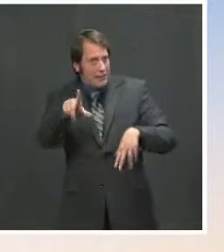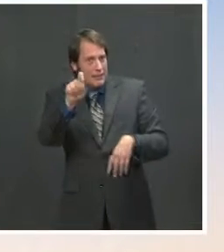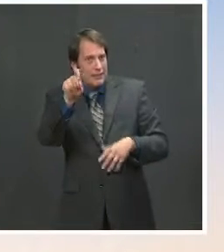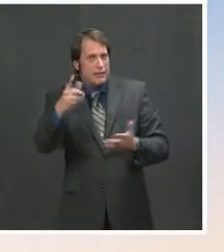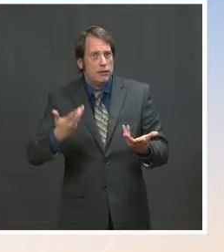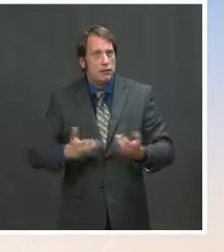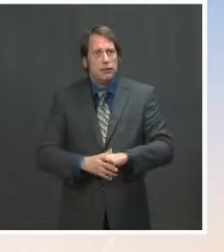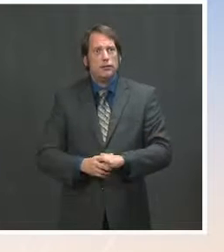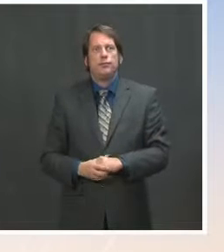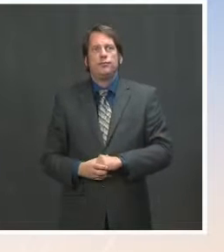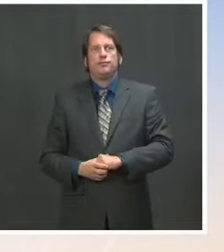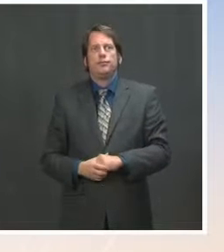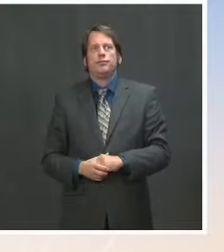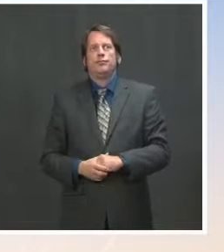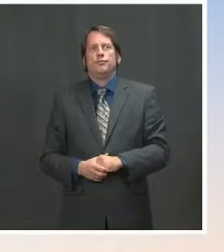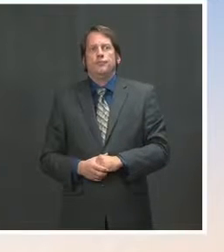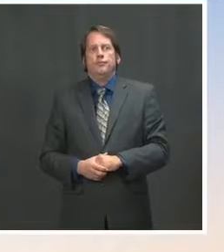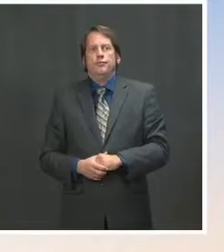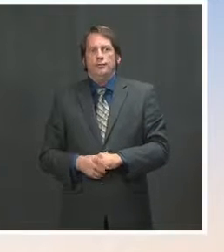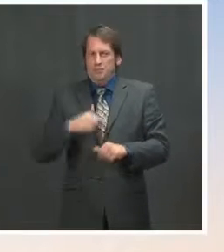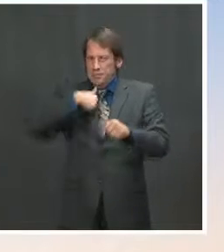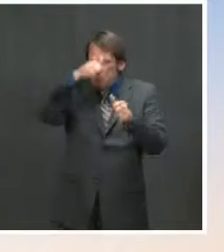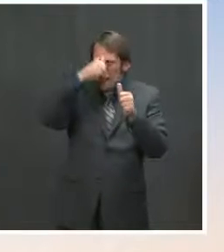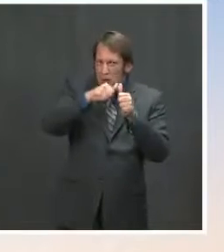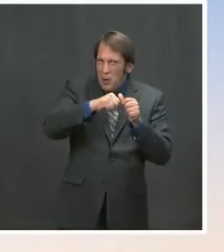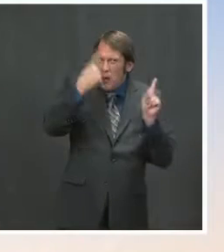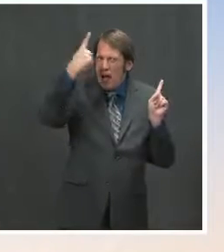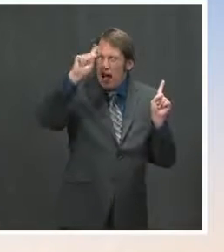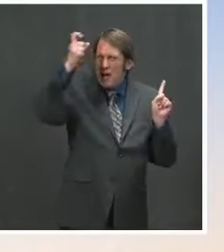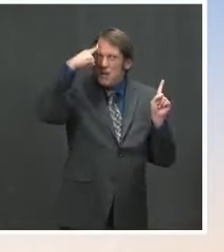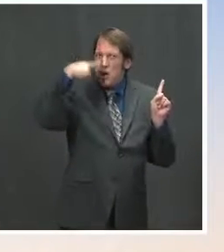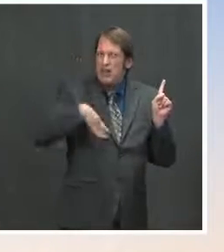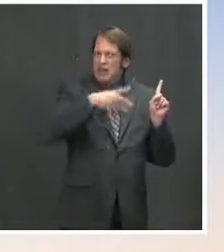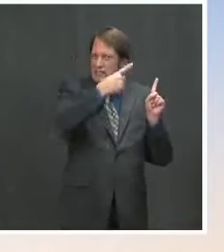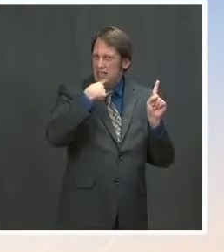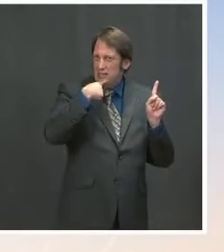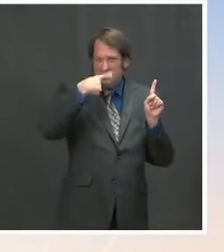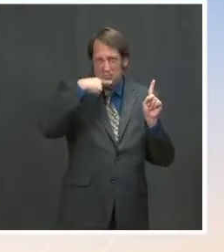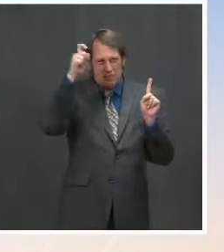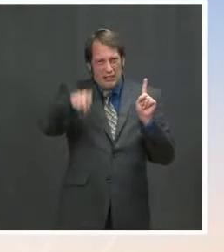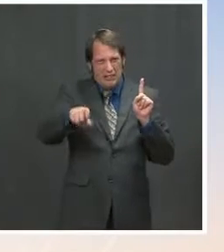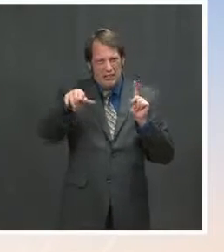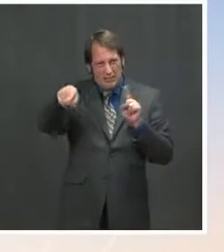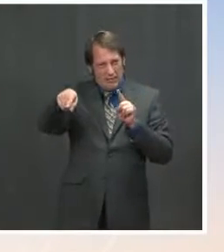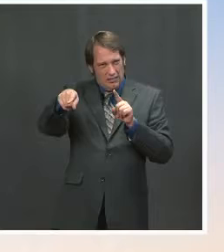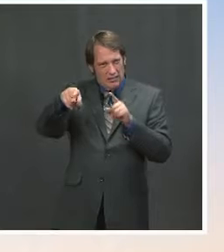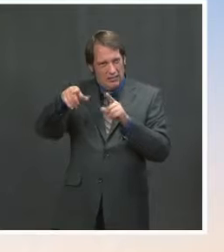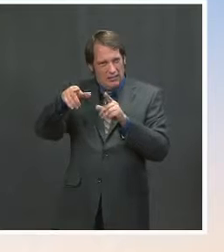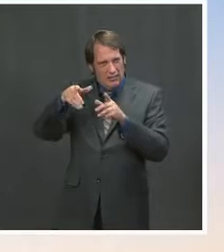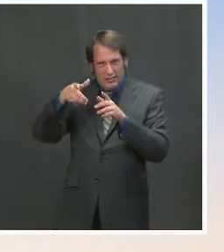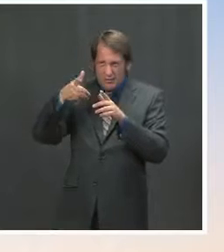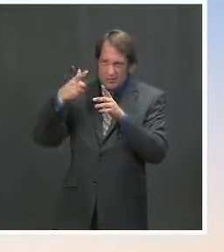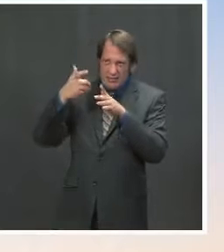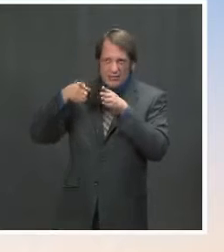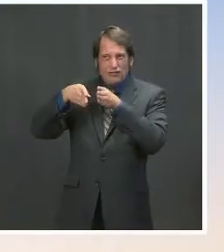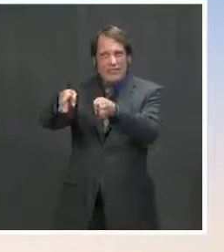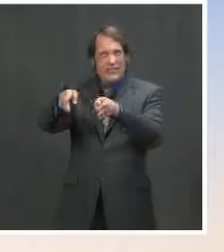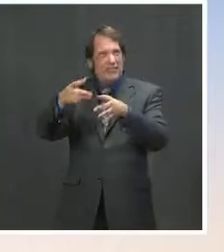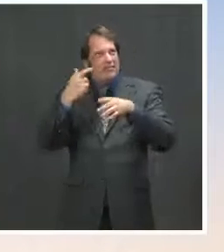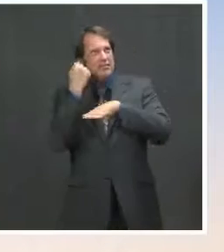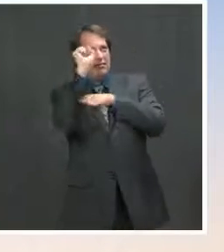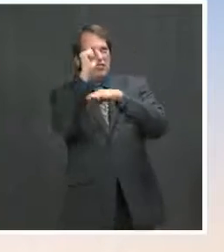got to get more confrontational, we've got to make sure that they know that we mean business. Does the president agree with what she said about getting